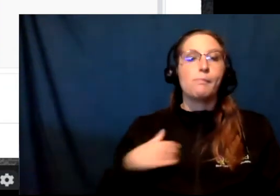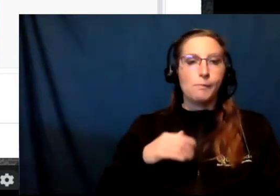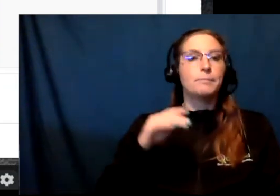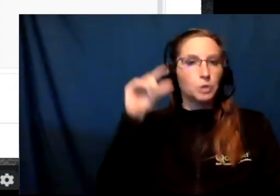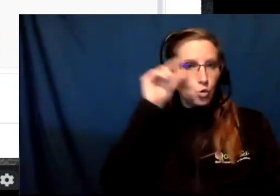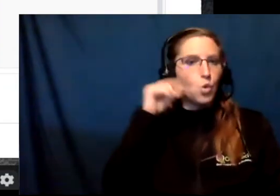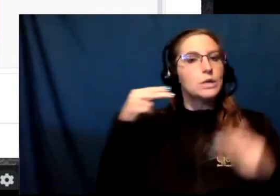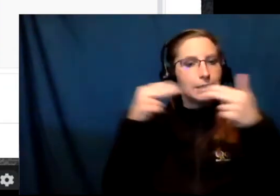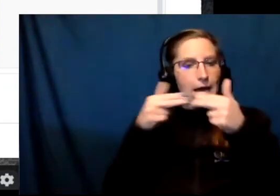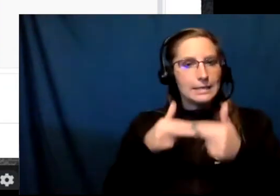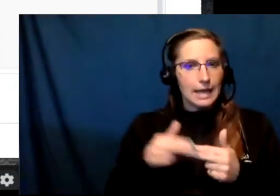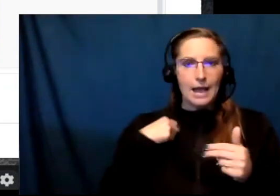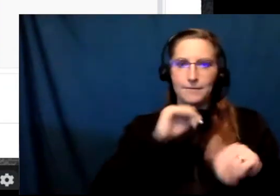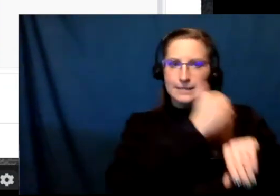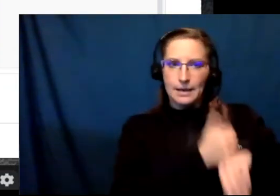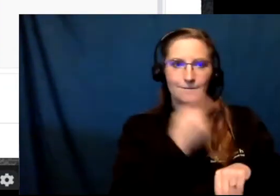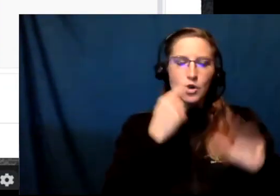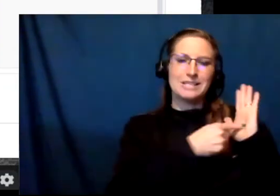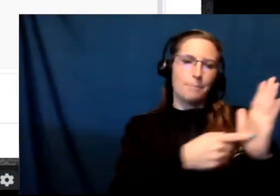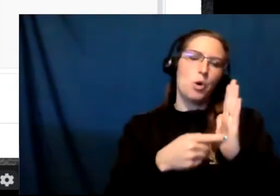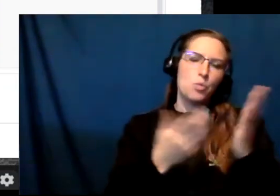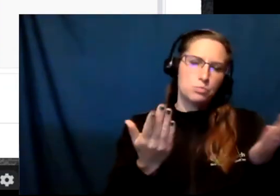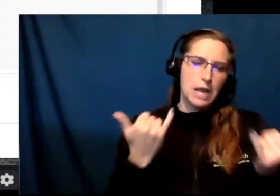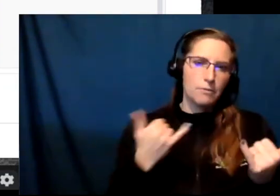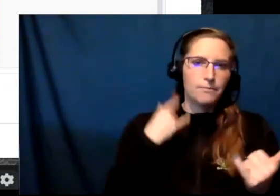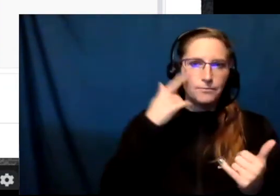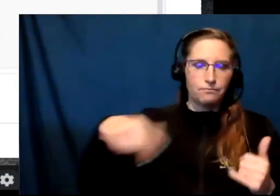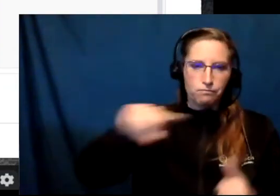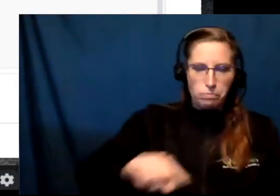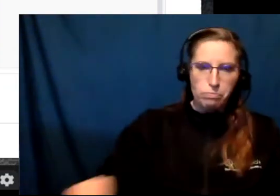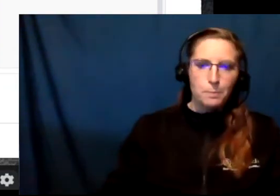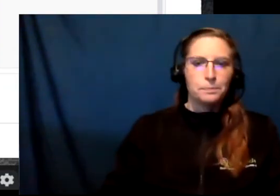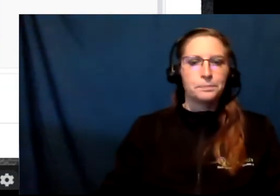and I have this all set up for a demo for us today.